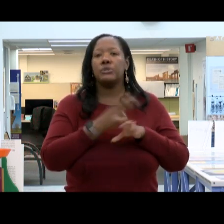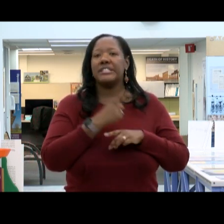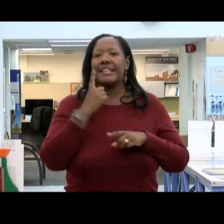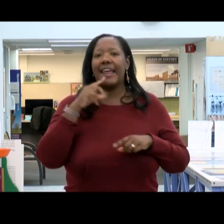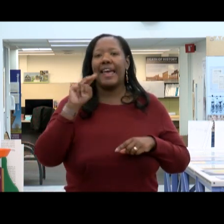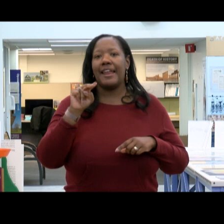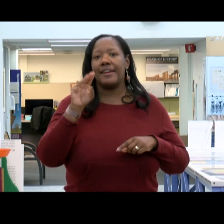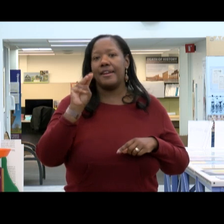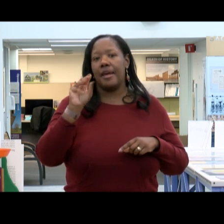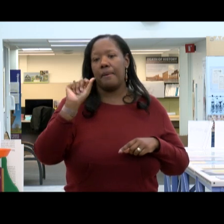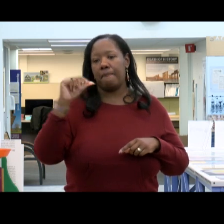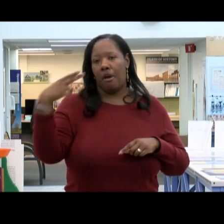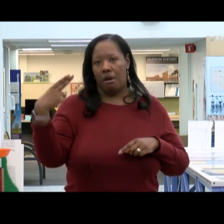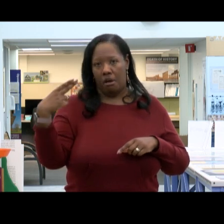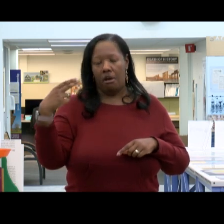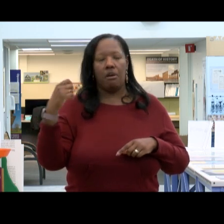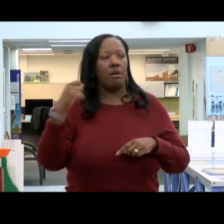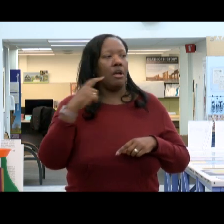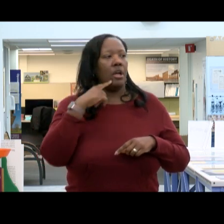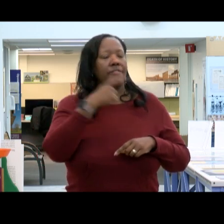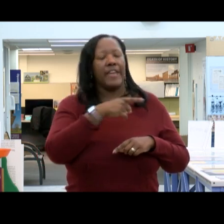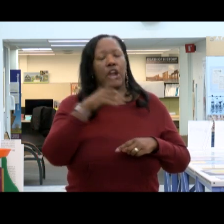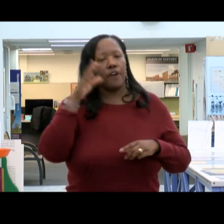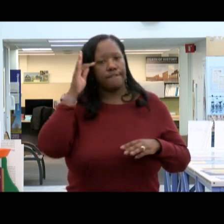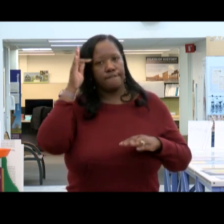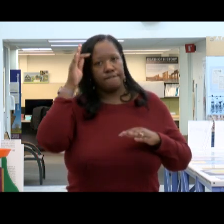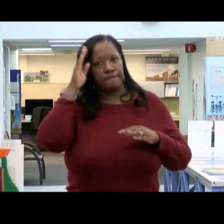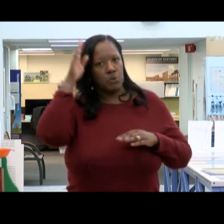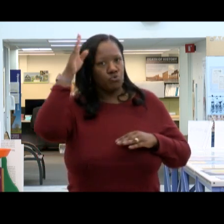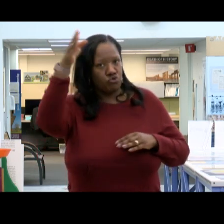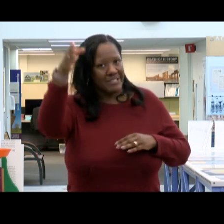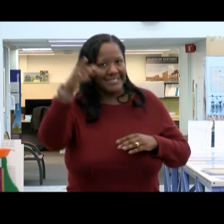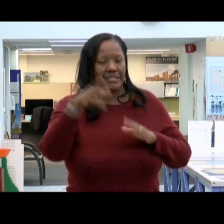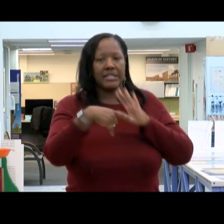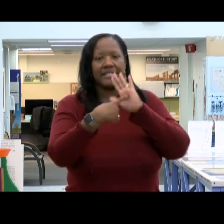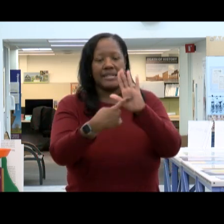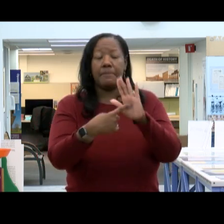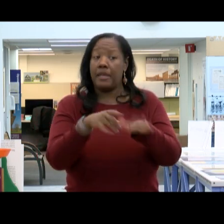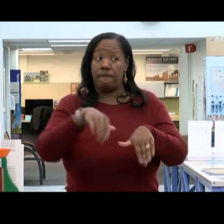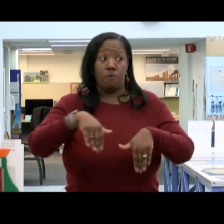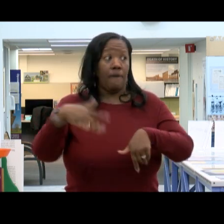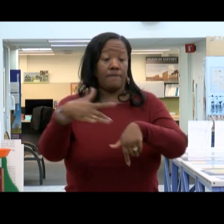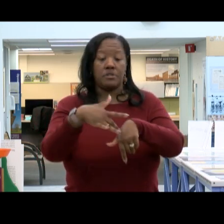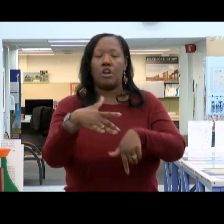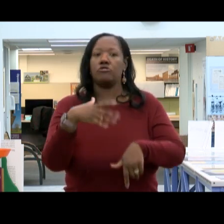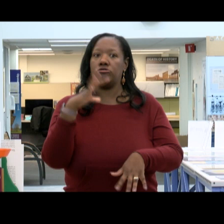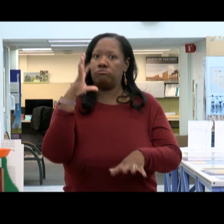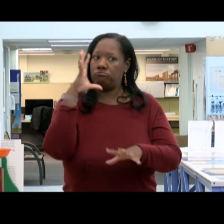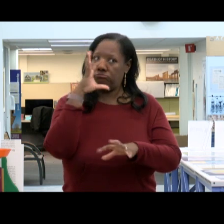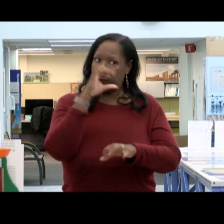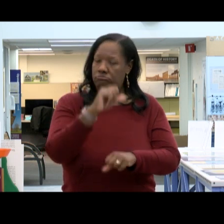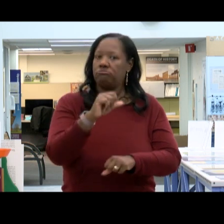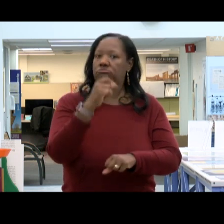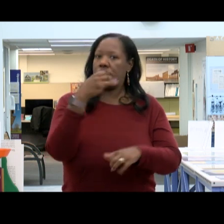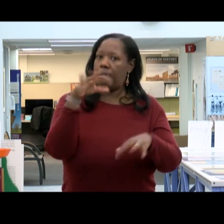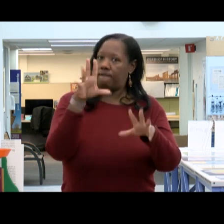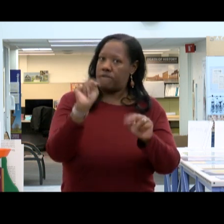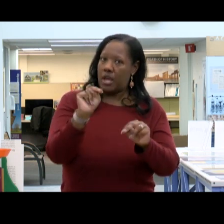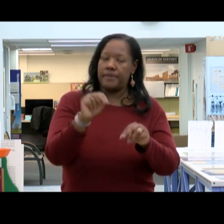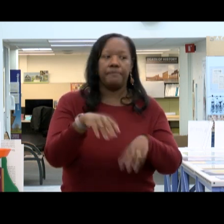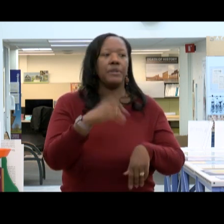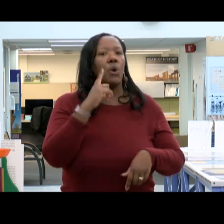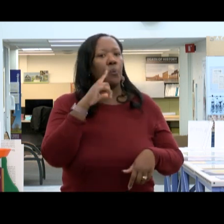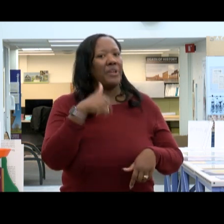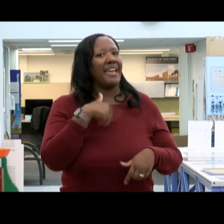and which is, if you haven't seen it, you should get over there. It's a really great, really fun exhibit. And we had some challenging